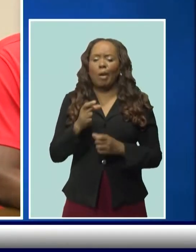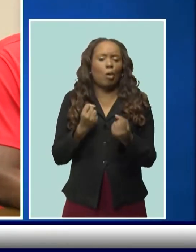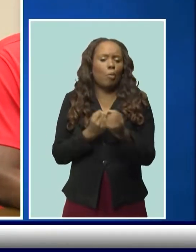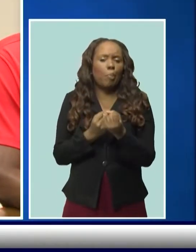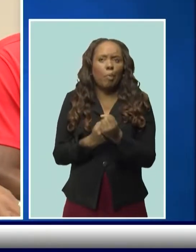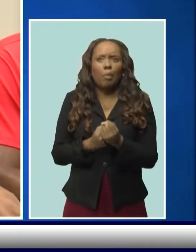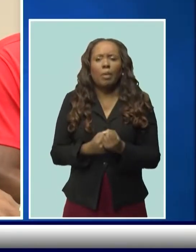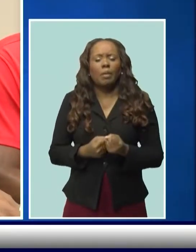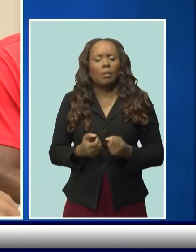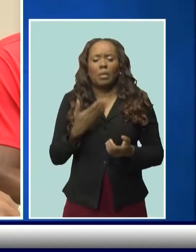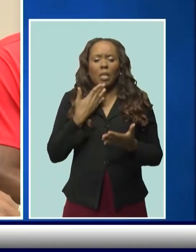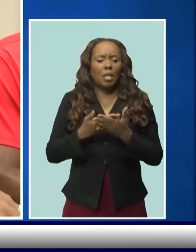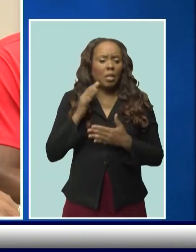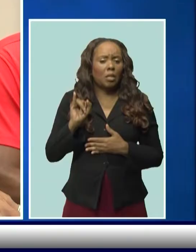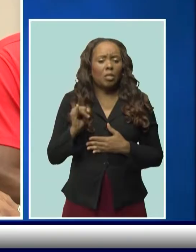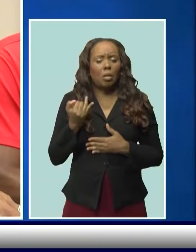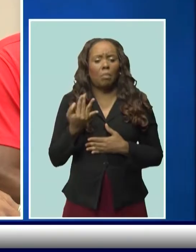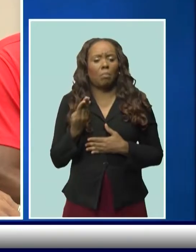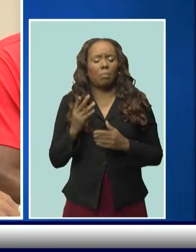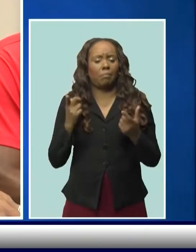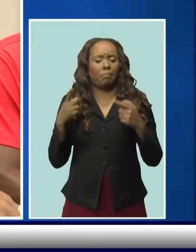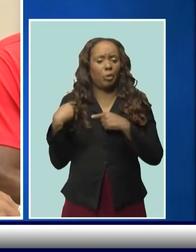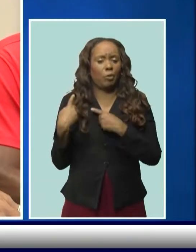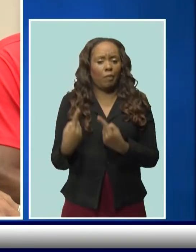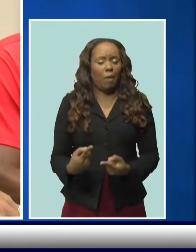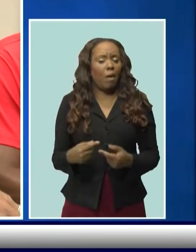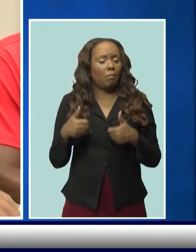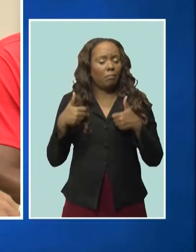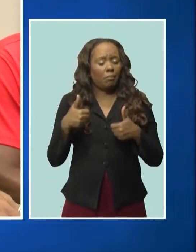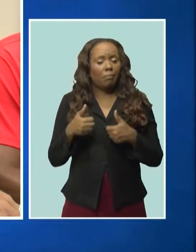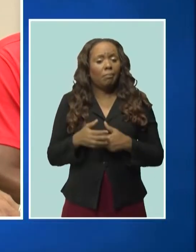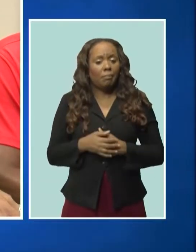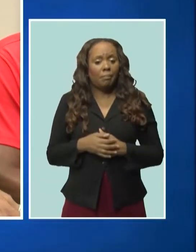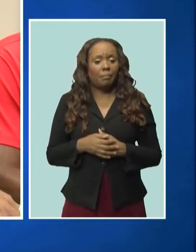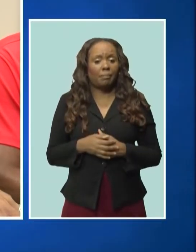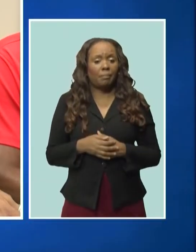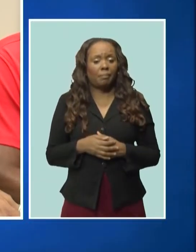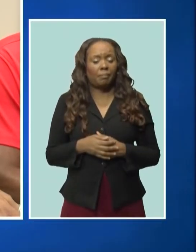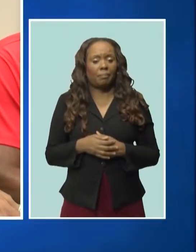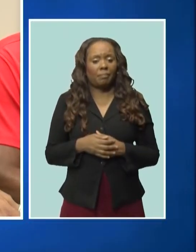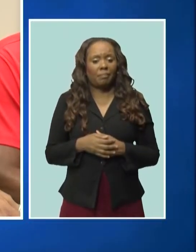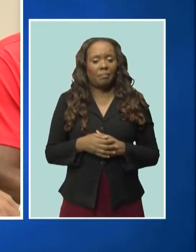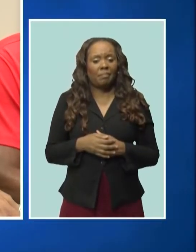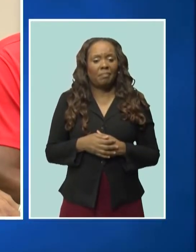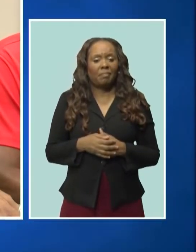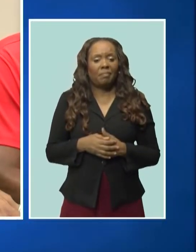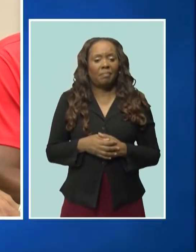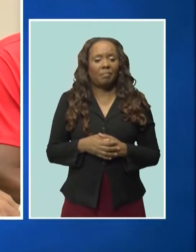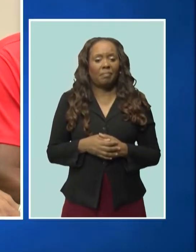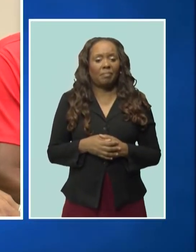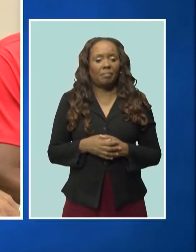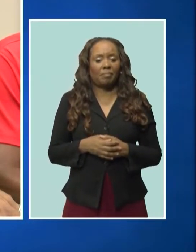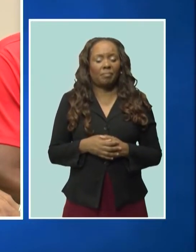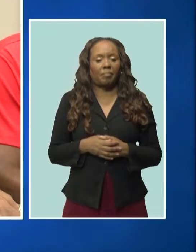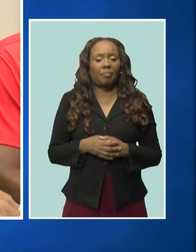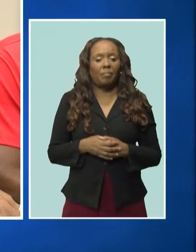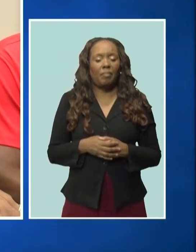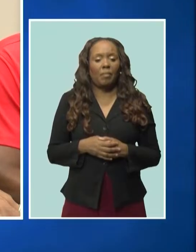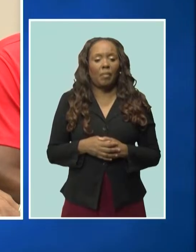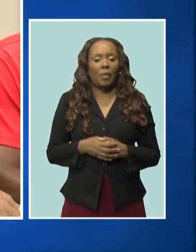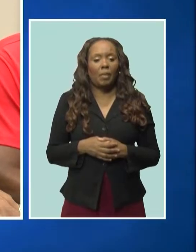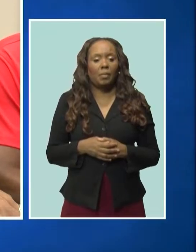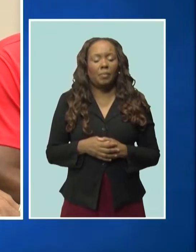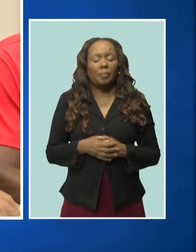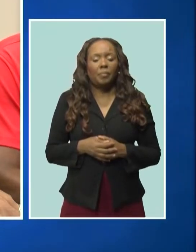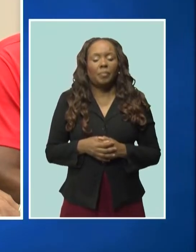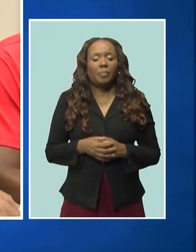the job that they have been doing, and to say to Barbadians that not albeit